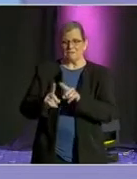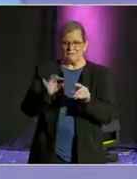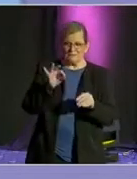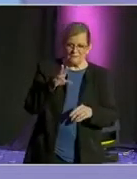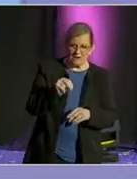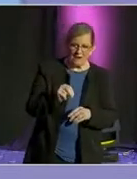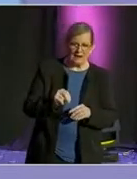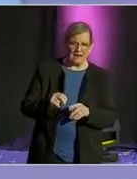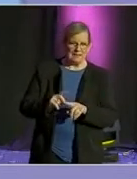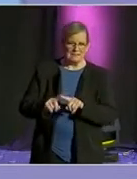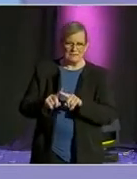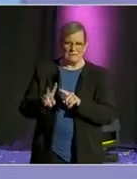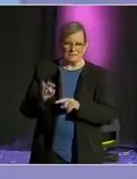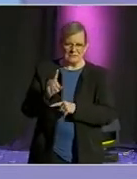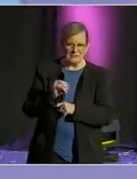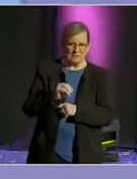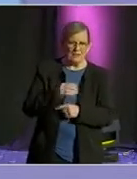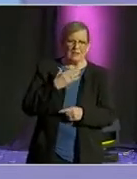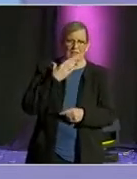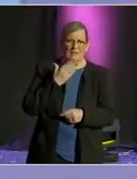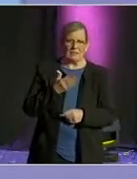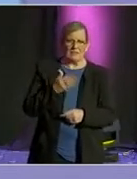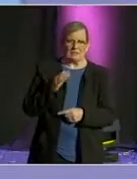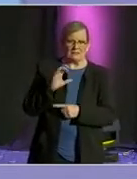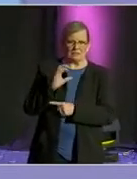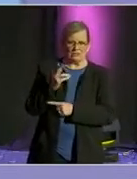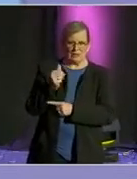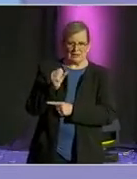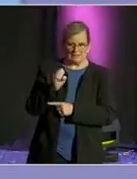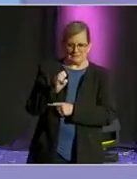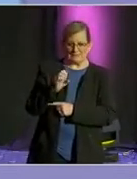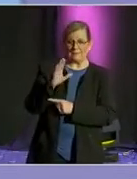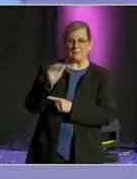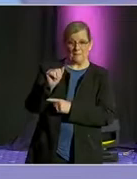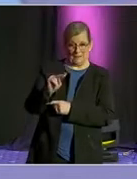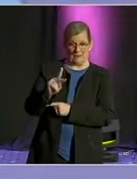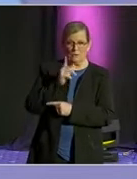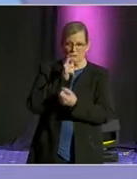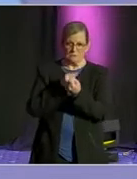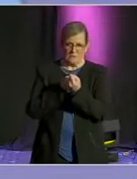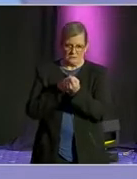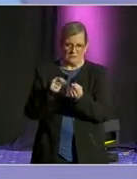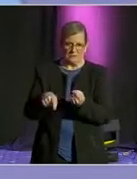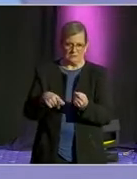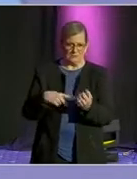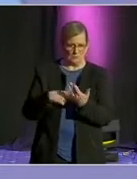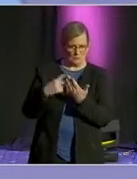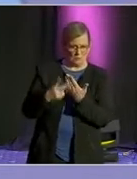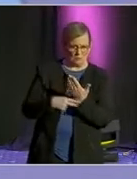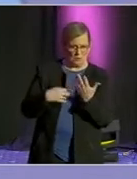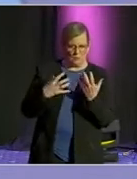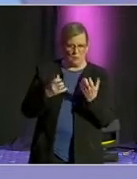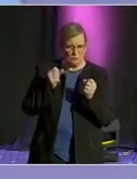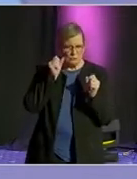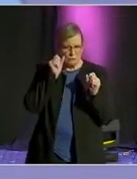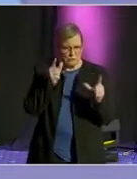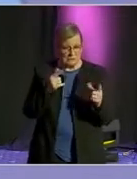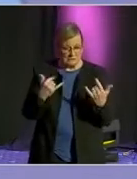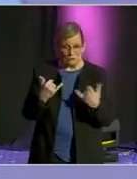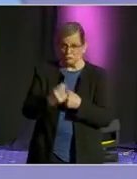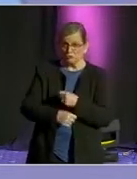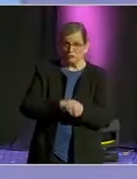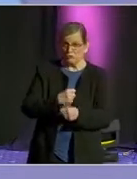of Chase. We aspire to surprise and delight DC area residents, as well as those who engage from